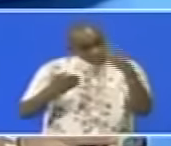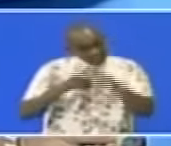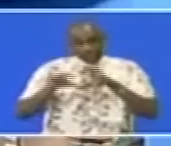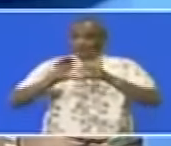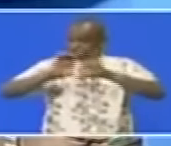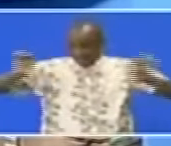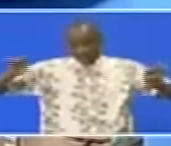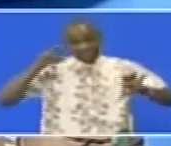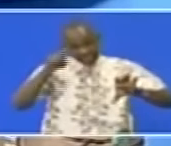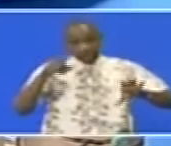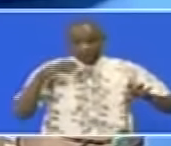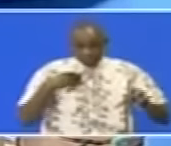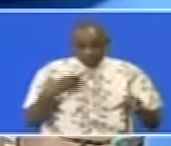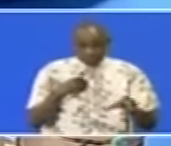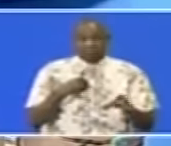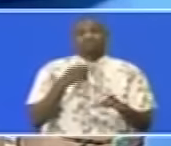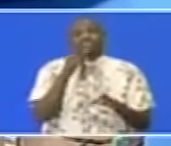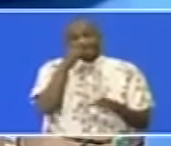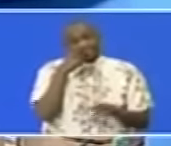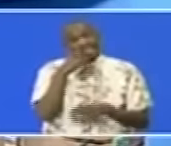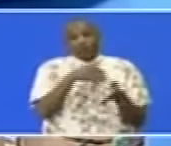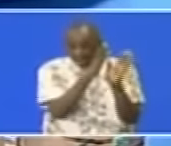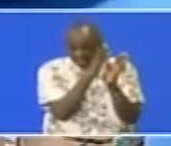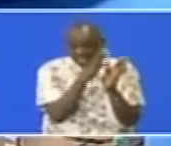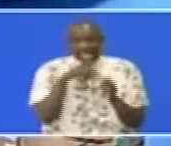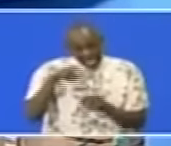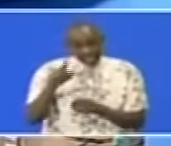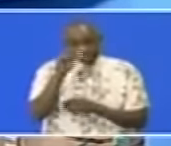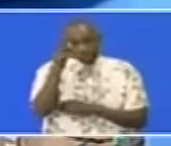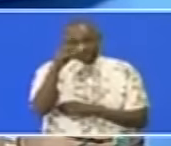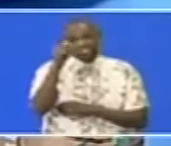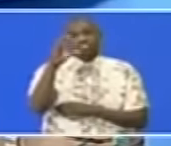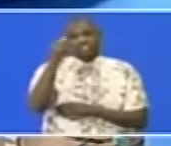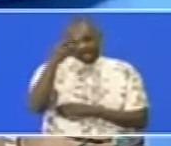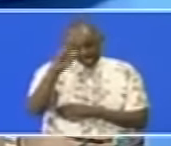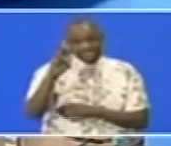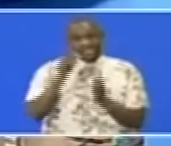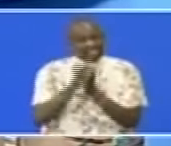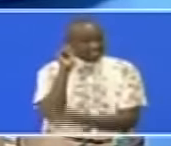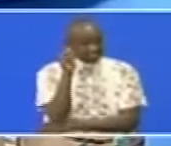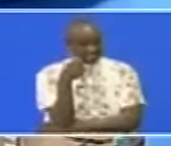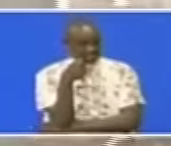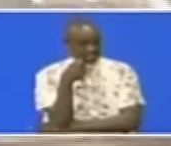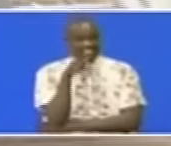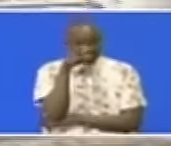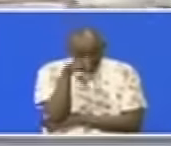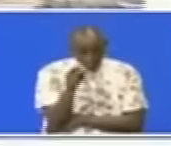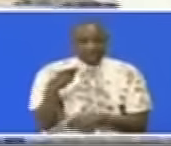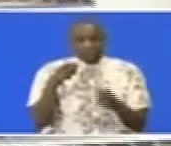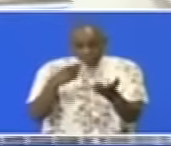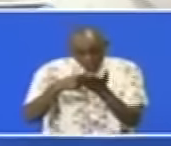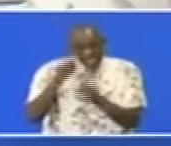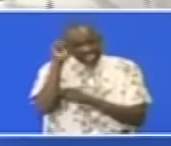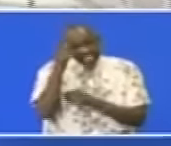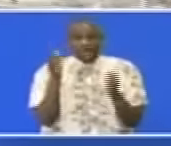oil pipeline through the Tanga, Tanzania route, as opposed to the Lokichar-Lamu route in Kenya, despite ongoing negotiations between